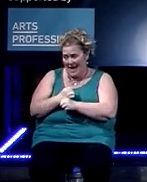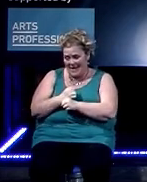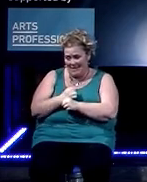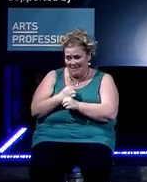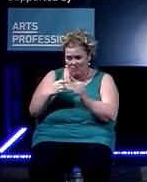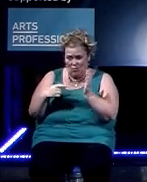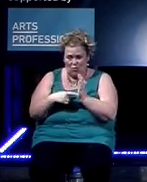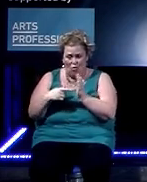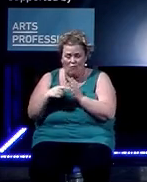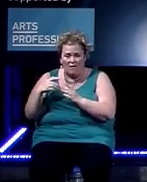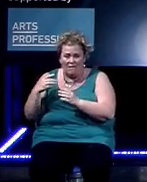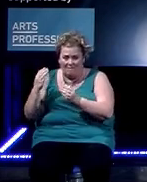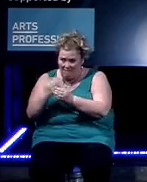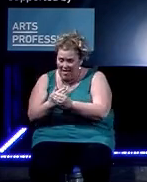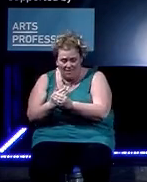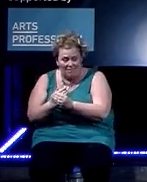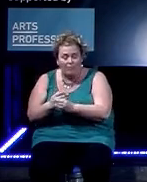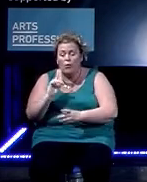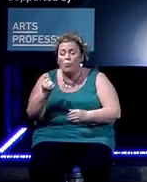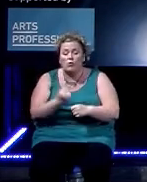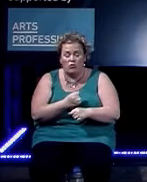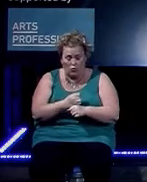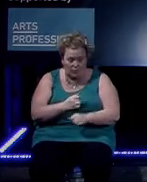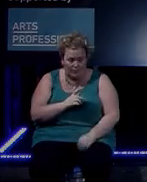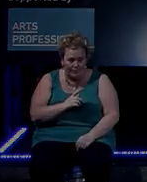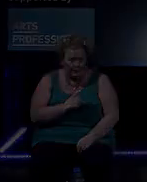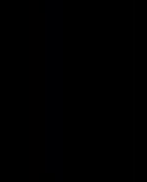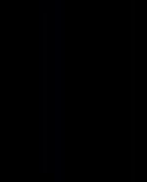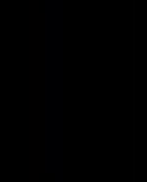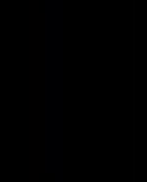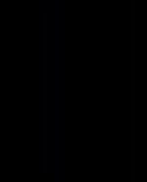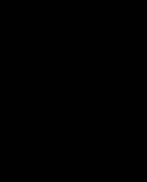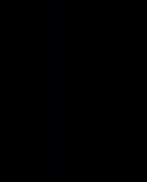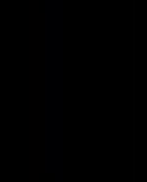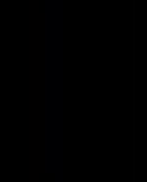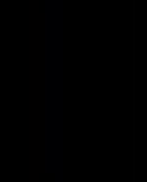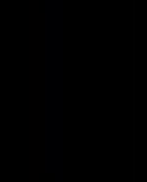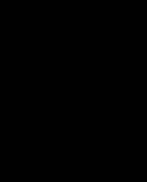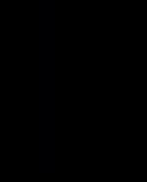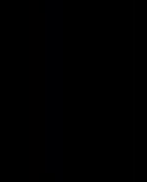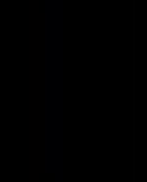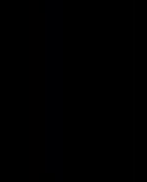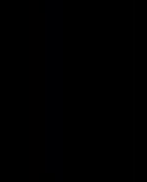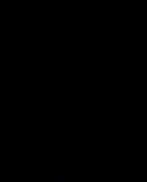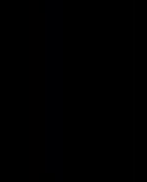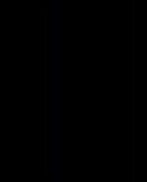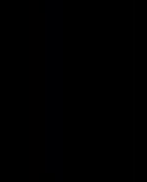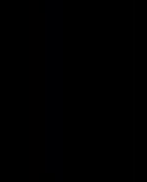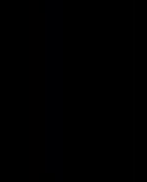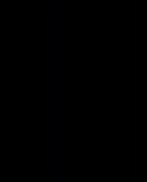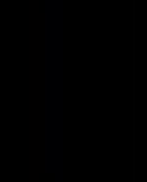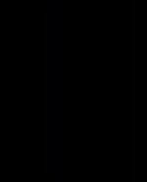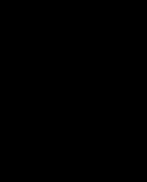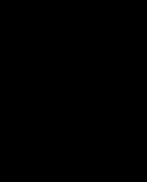torrent file format. And what it basically does is there's a gate inside the file. It's not DRM, it's not